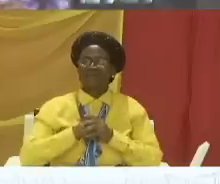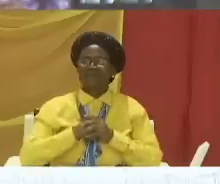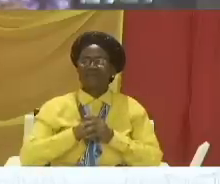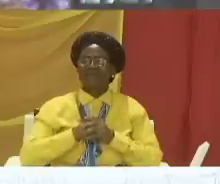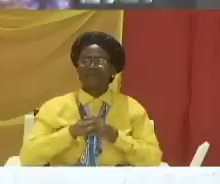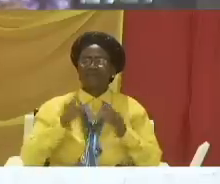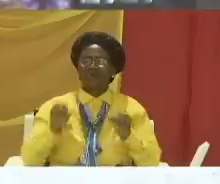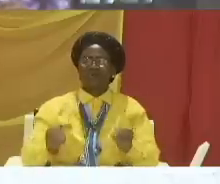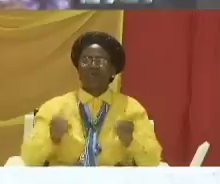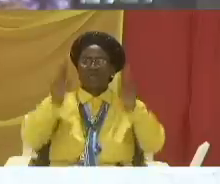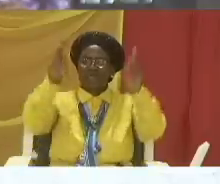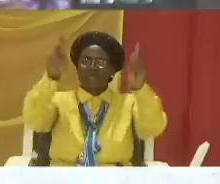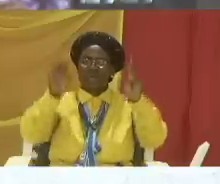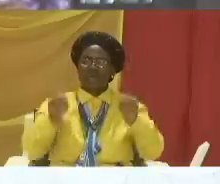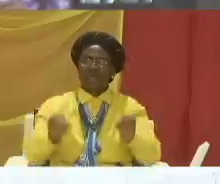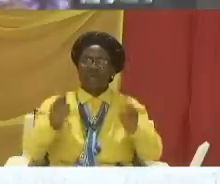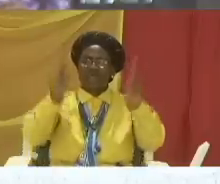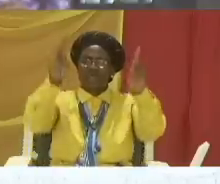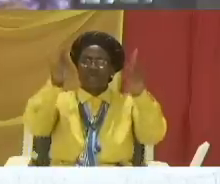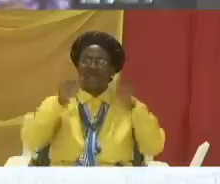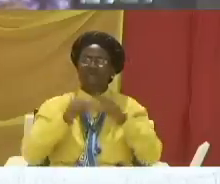Okay.